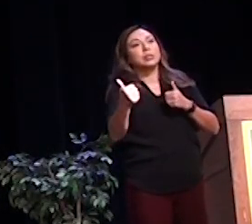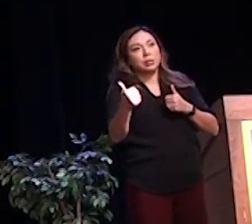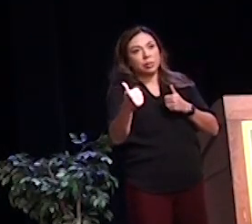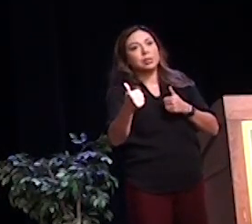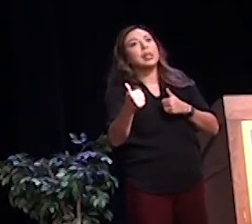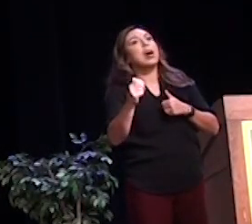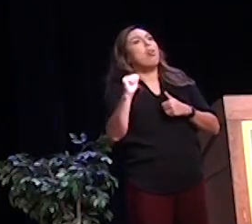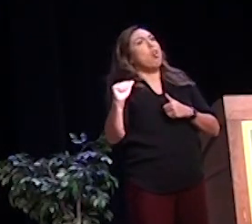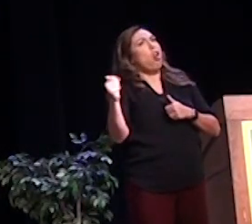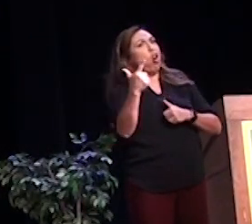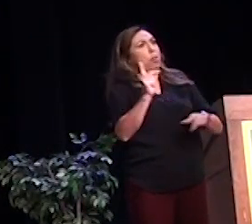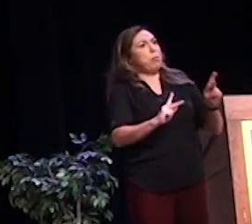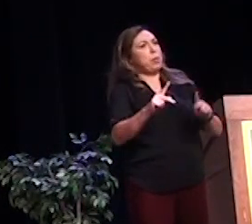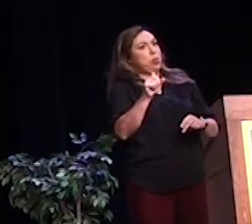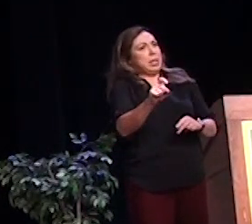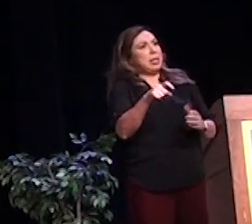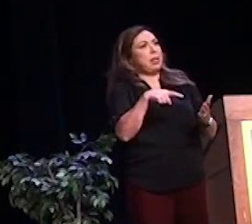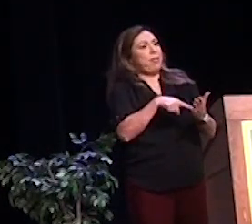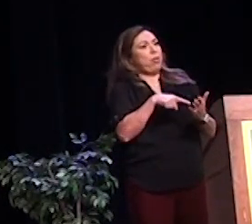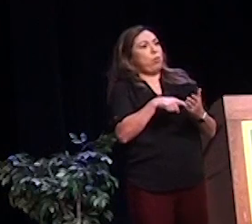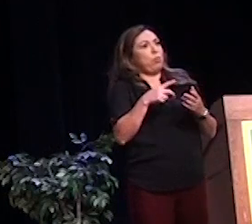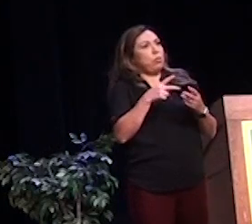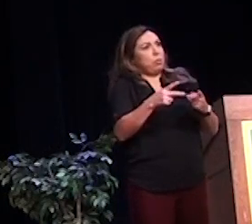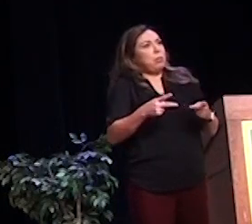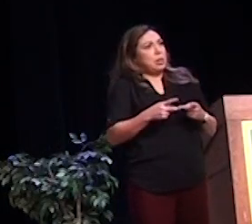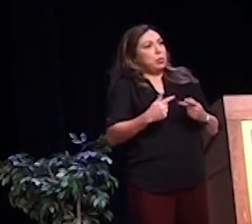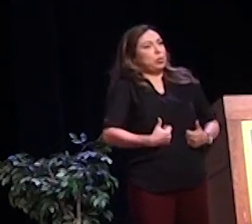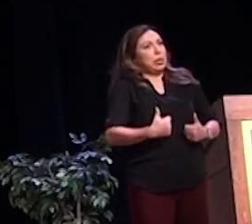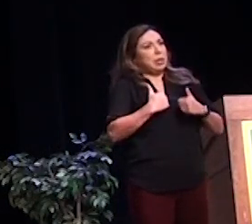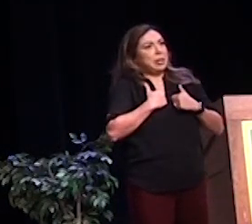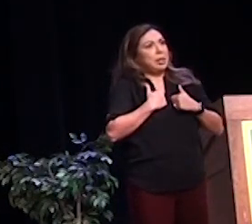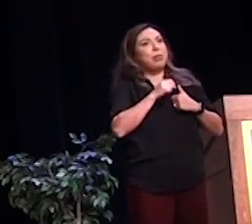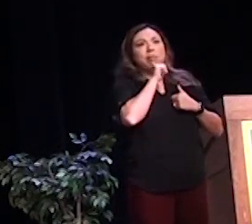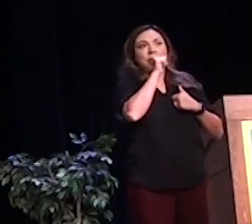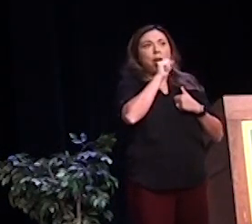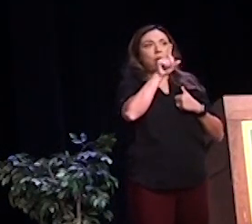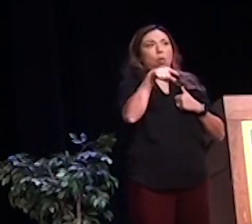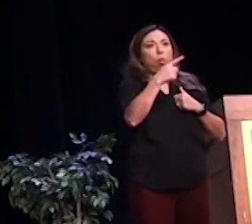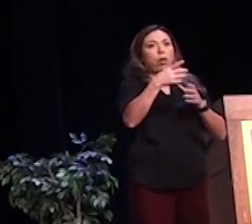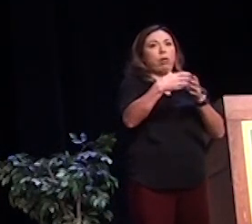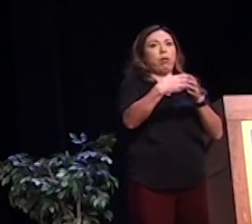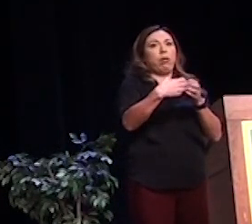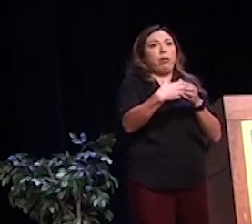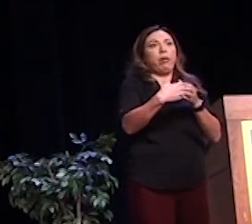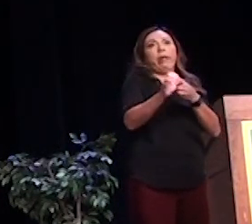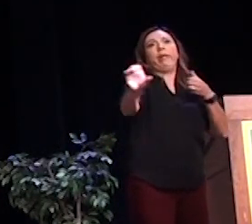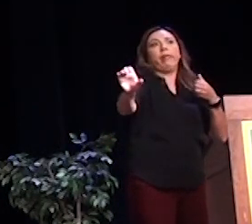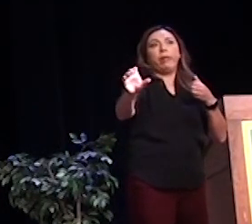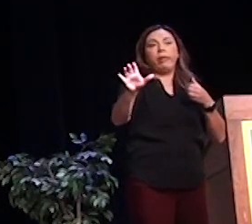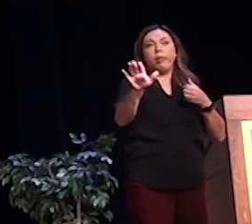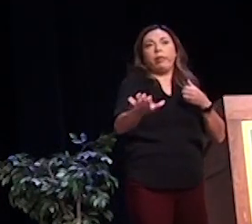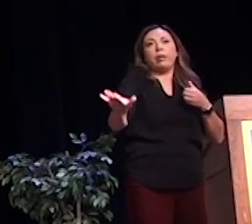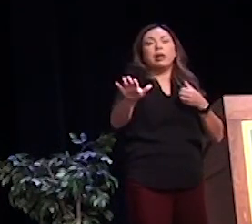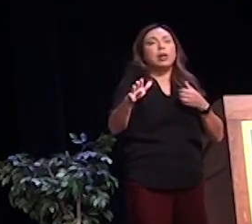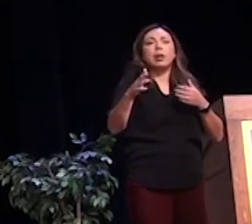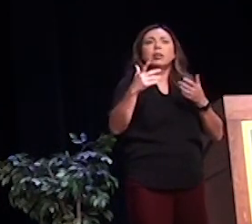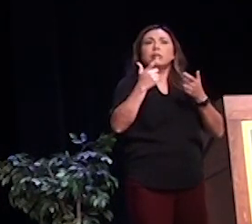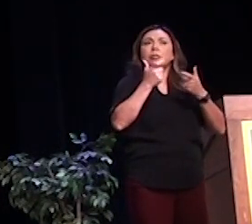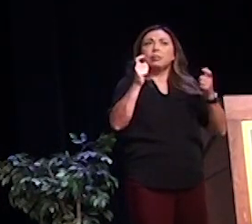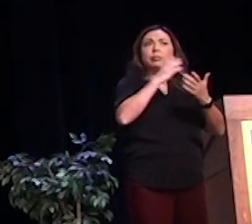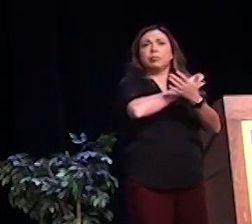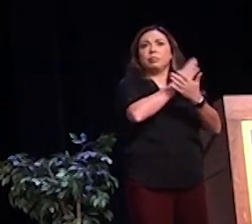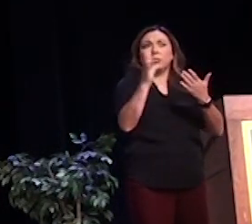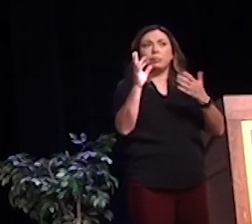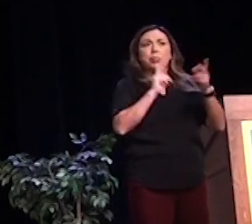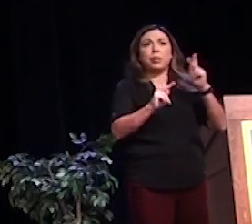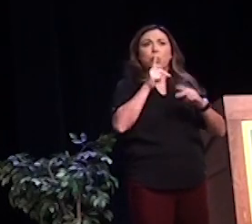affordable place to live. So it's not... it's a wide range of folks that are in